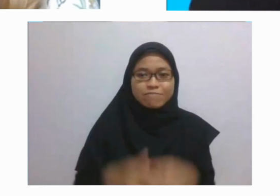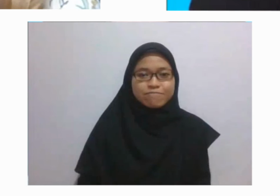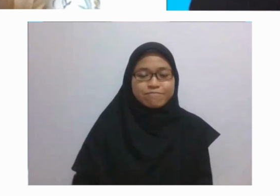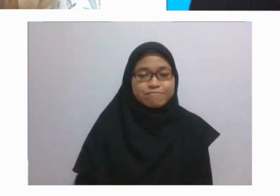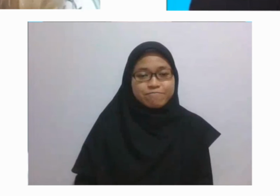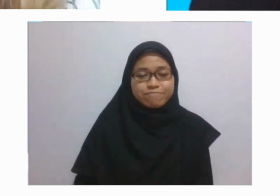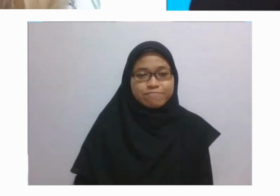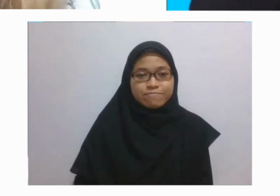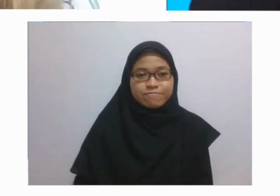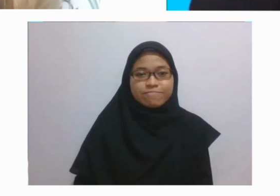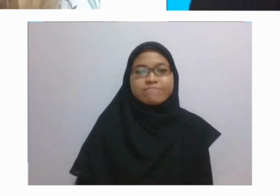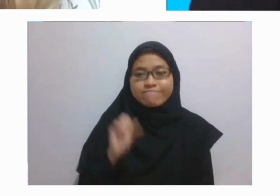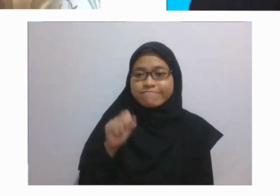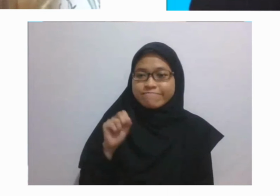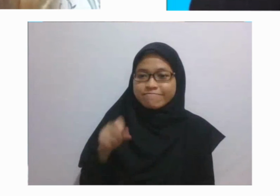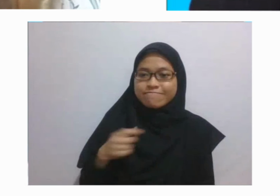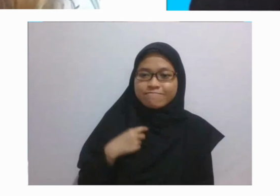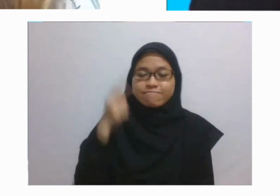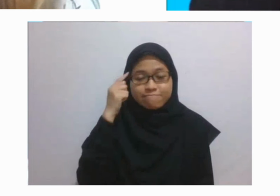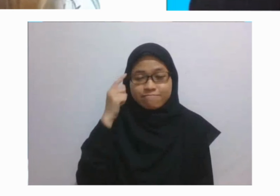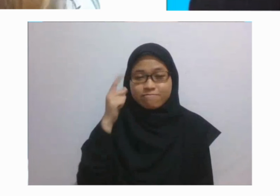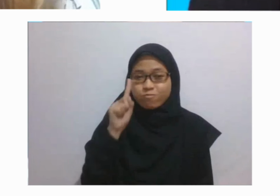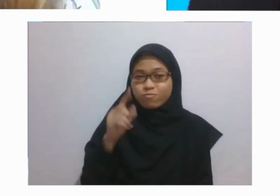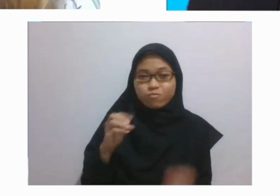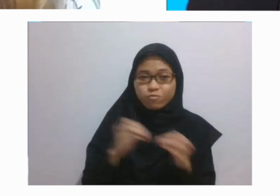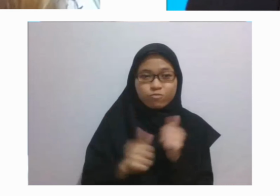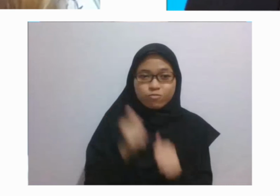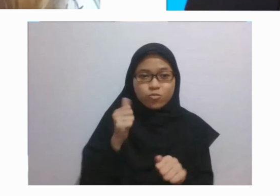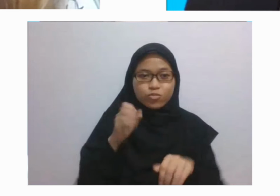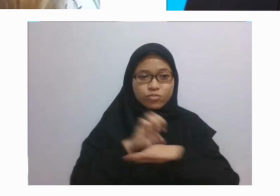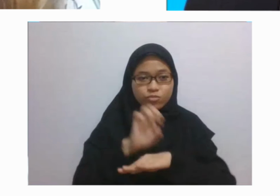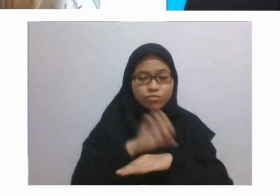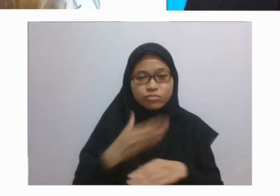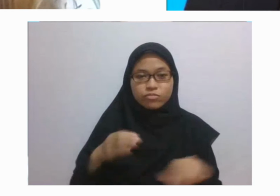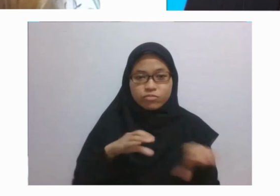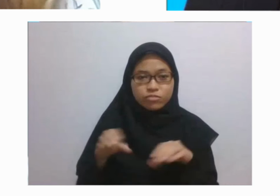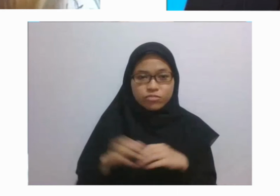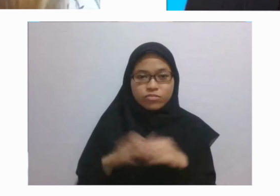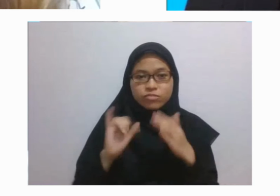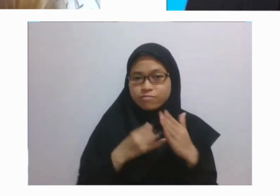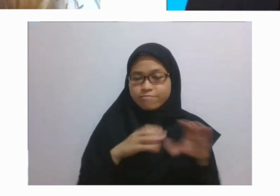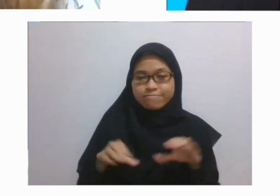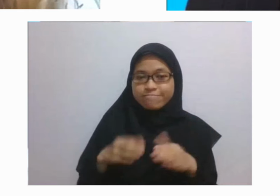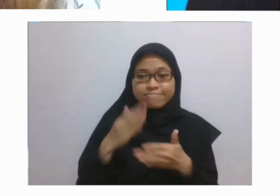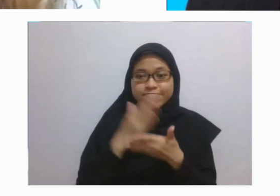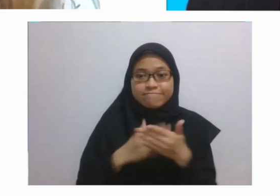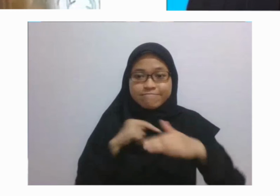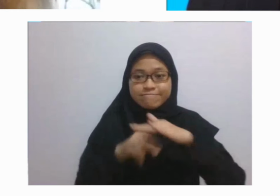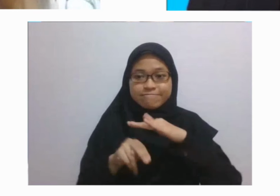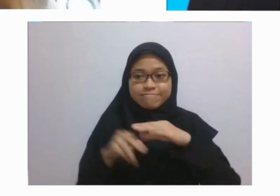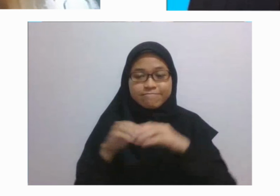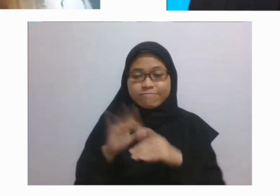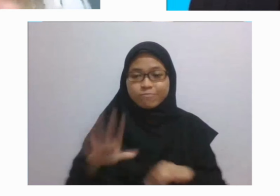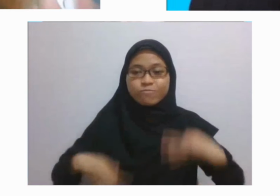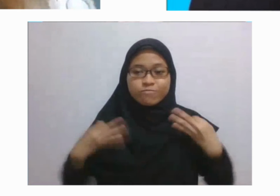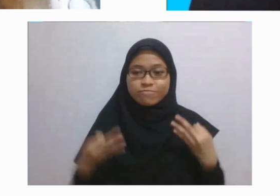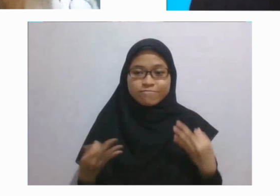Yeah, certainly. I mean, I think one of the most effective things to do is just to do some nature in your life, whether